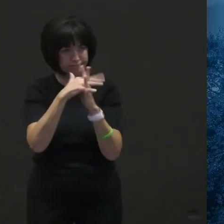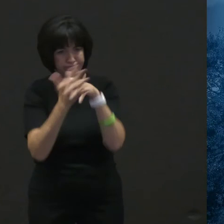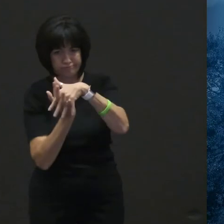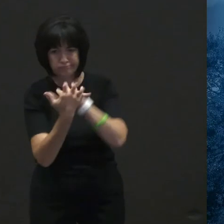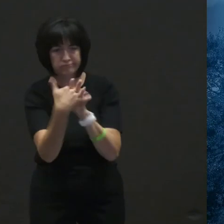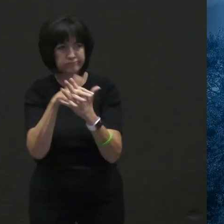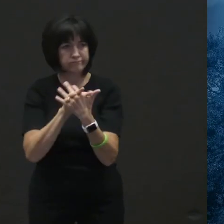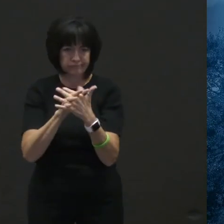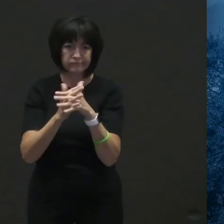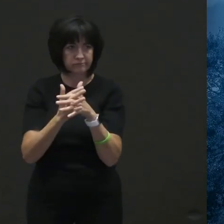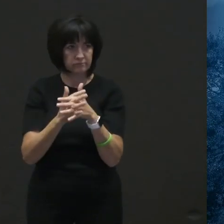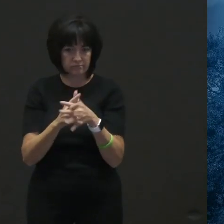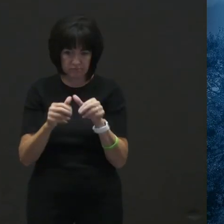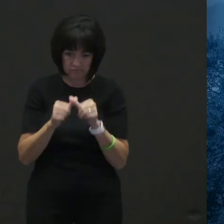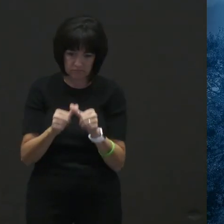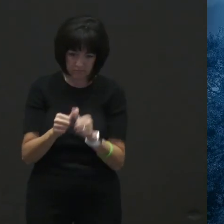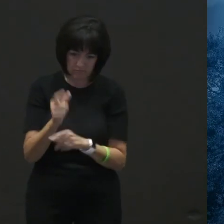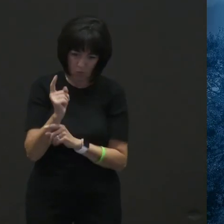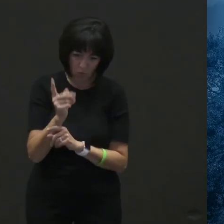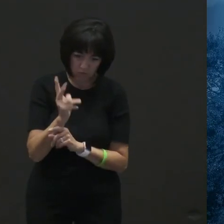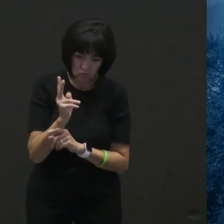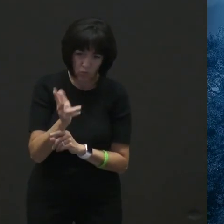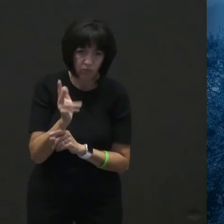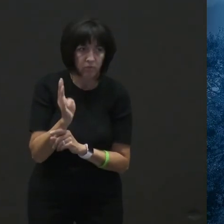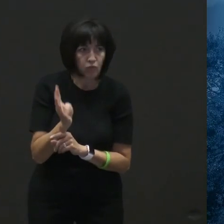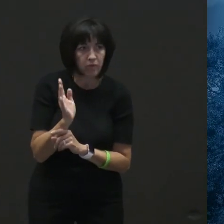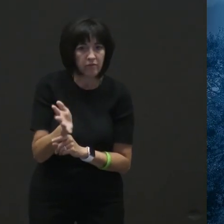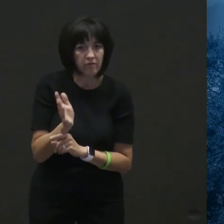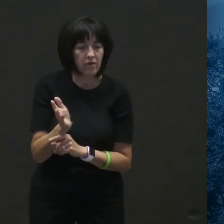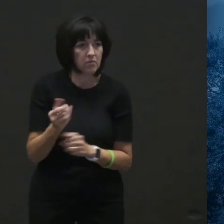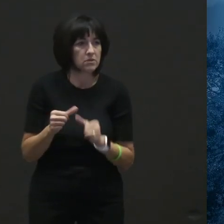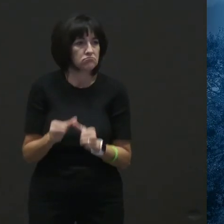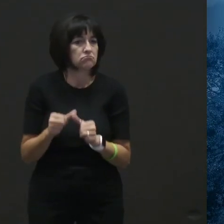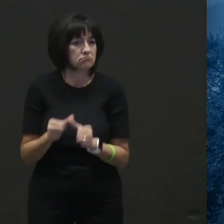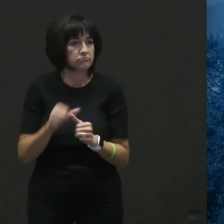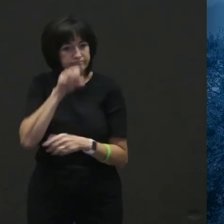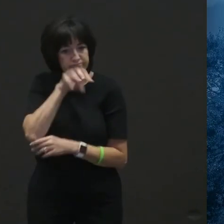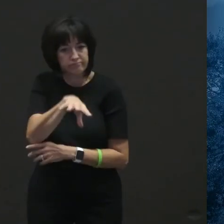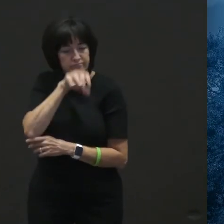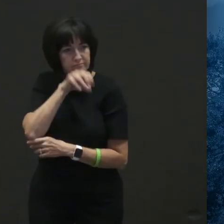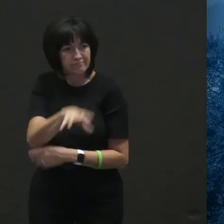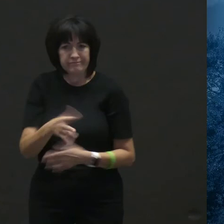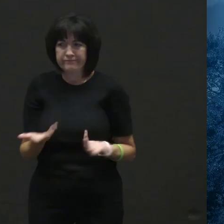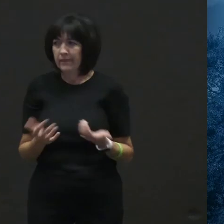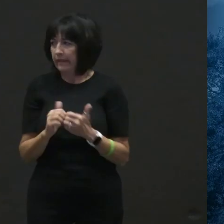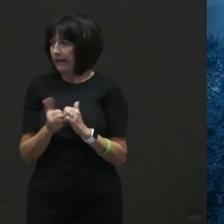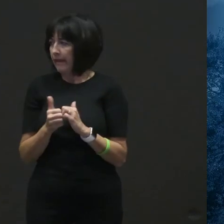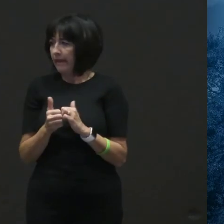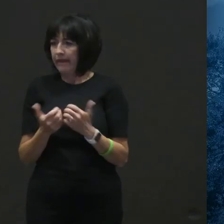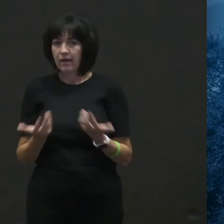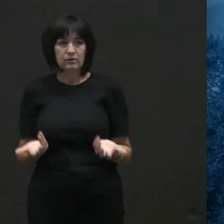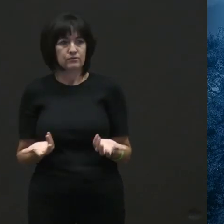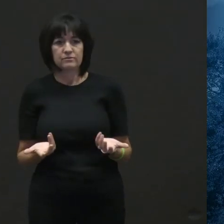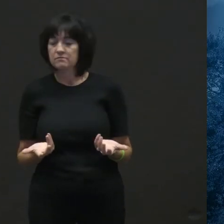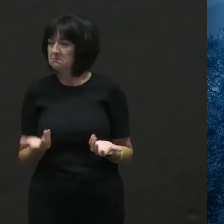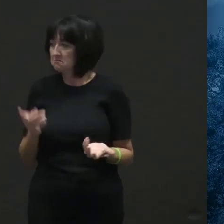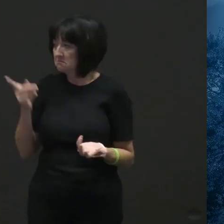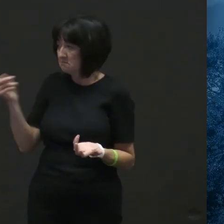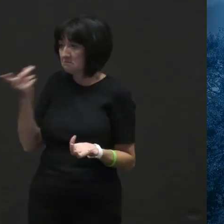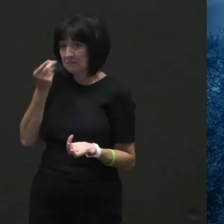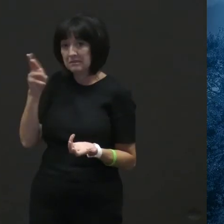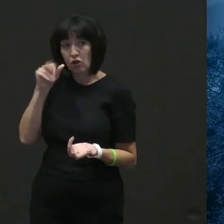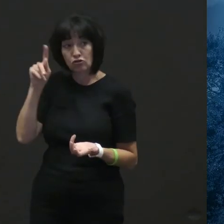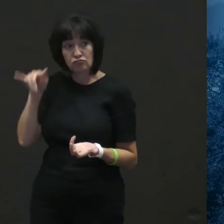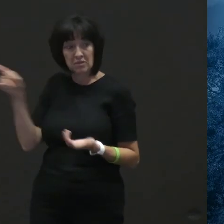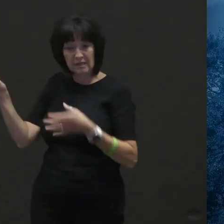period of time. Again, I'm not sure how you do that, but with that as the layman's view of it, Dr. Rattay, tell us what the public